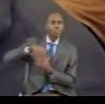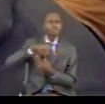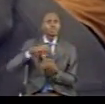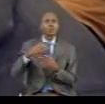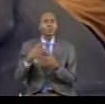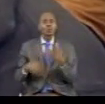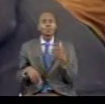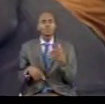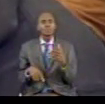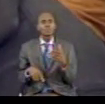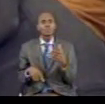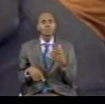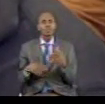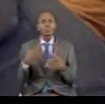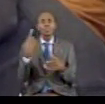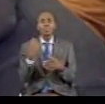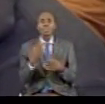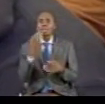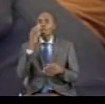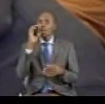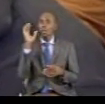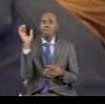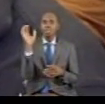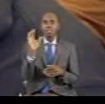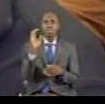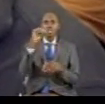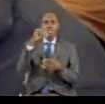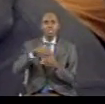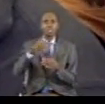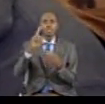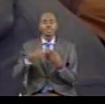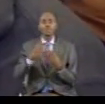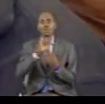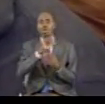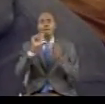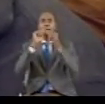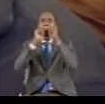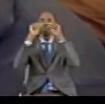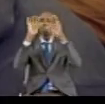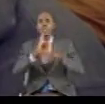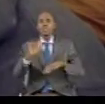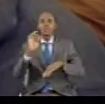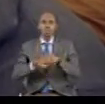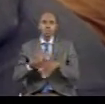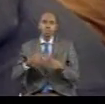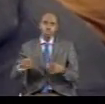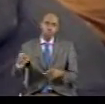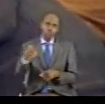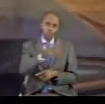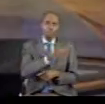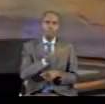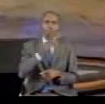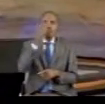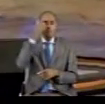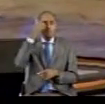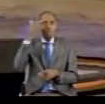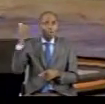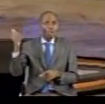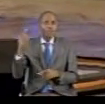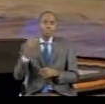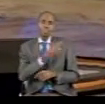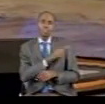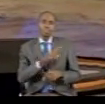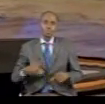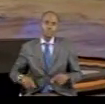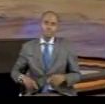Turned the curse into a blessing unto thee. because the Lord